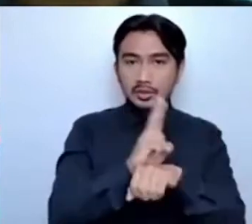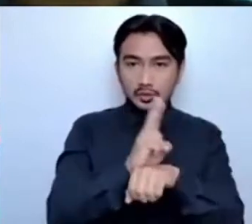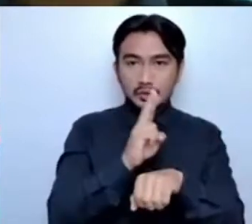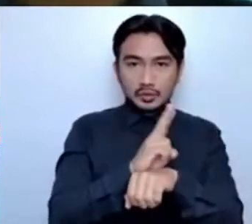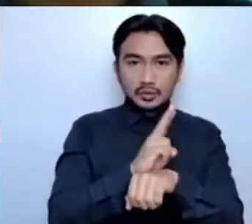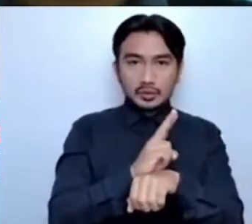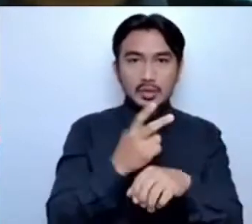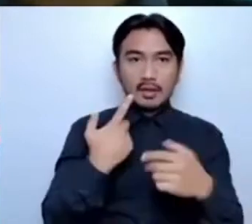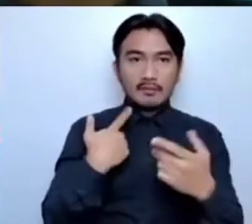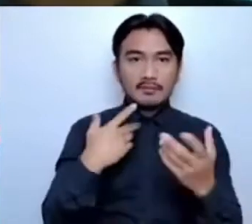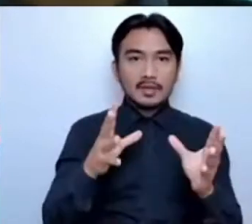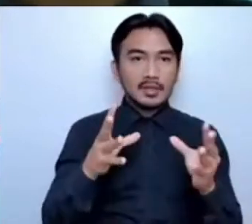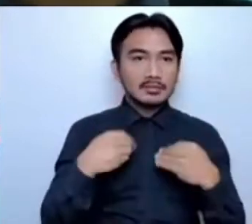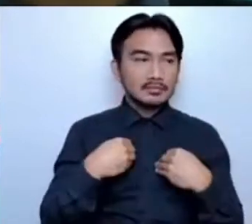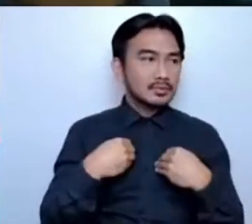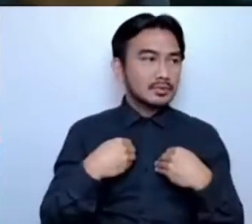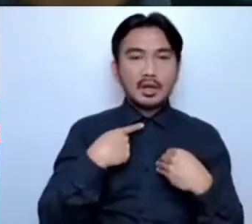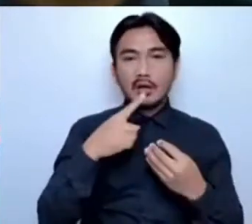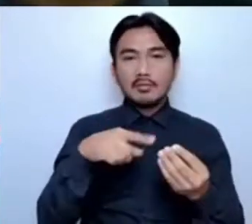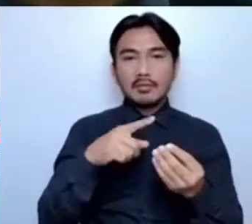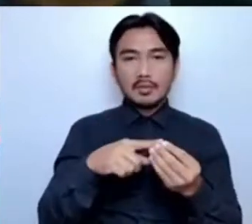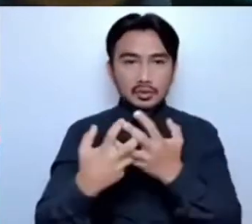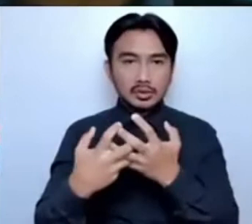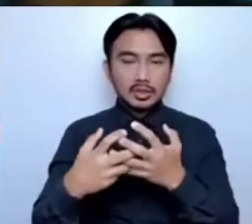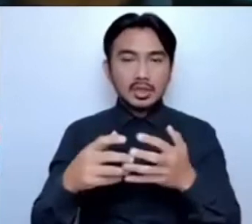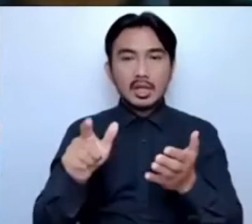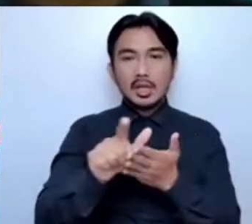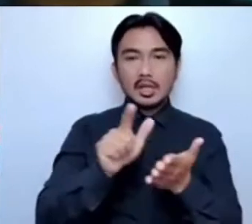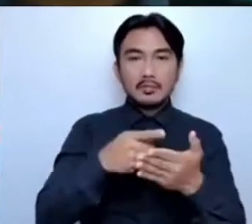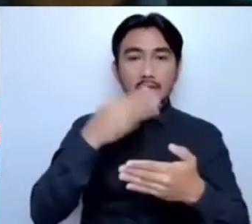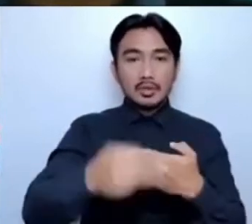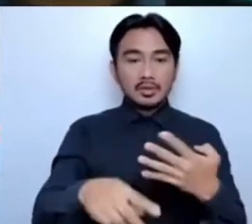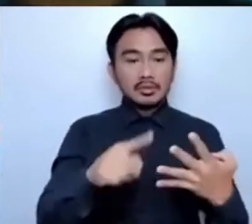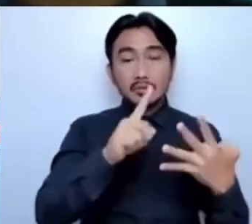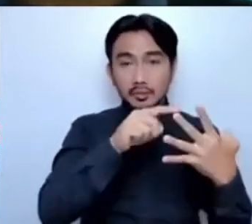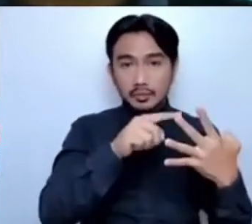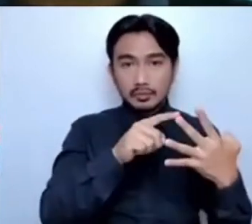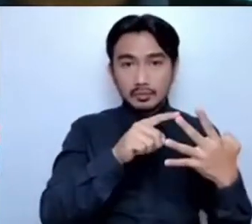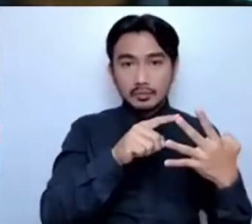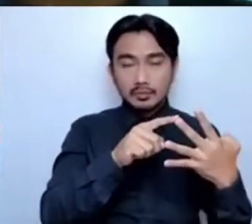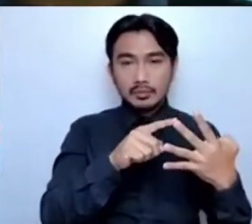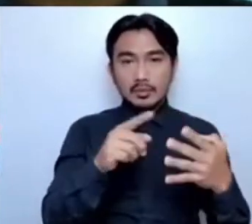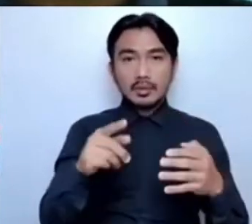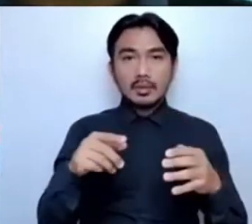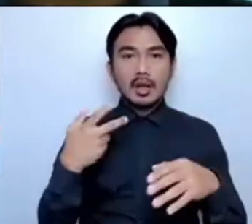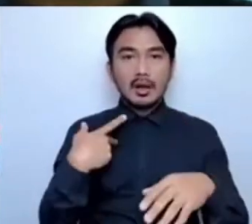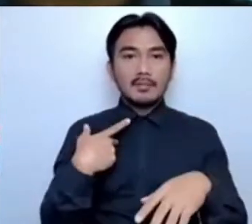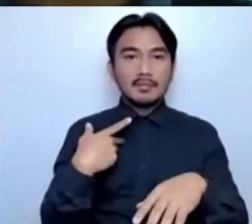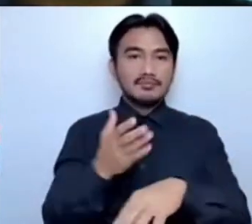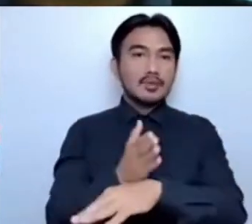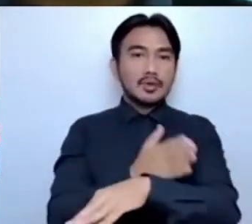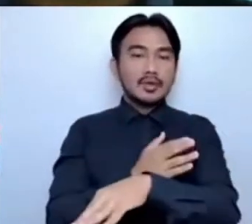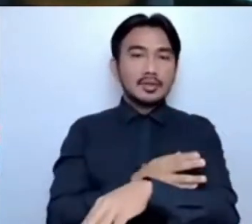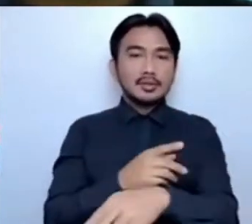adapted contextualized learning program. MOV 2, progress report on the implementation of